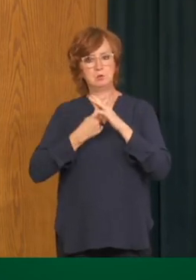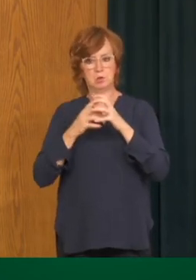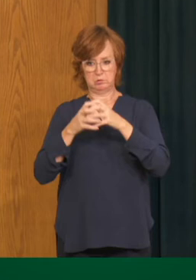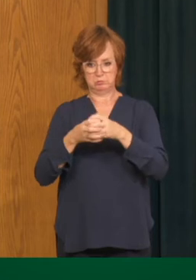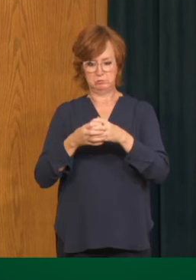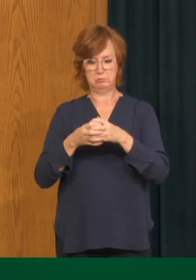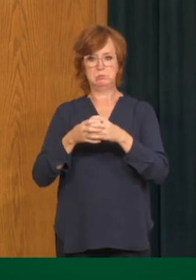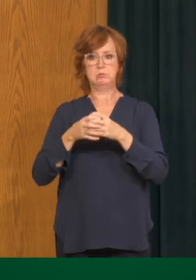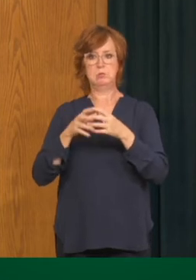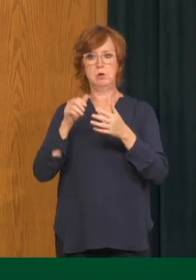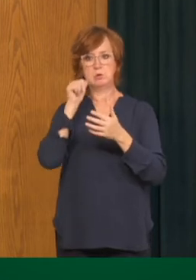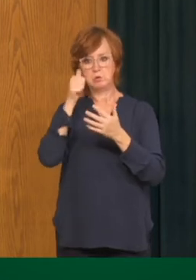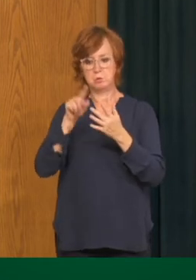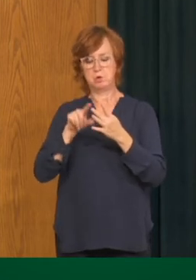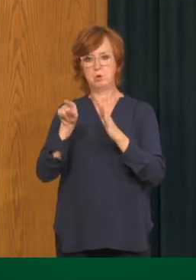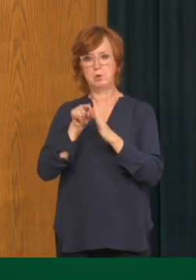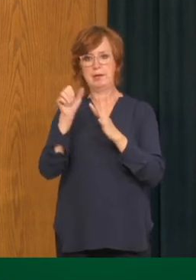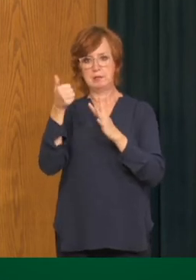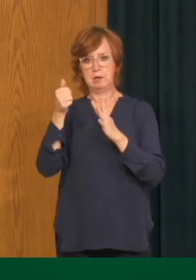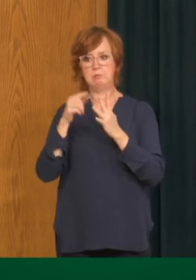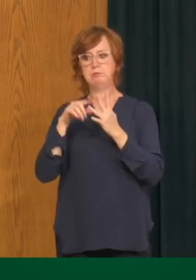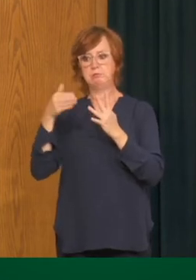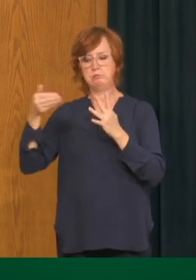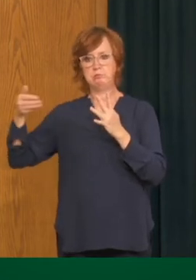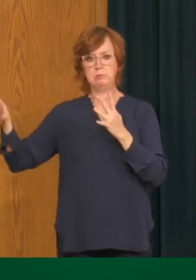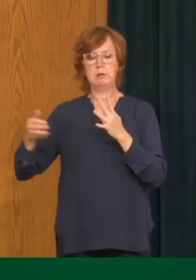their entrances and exits, because you don't want,